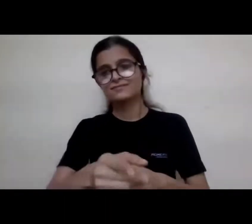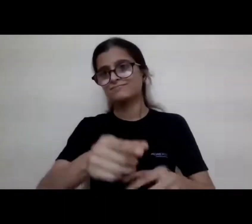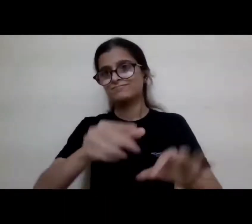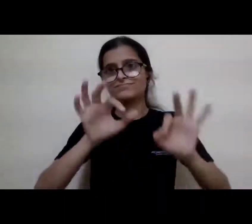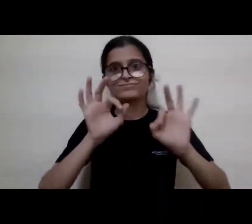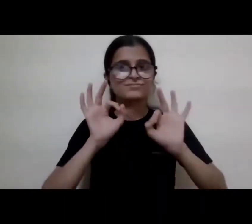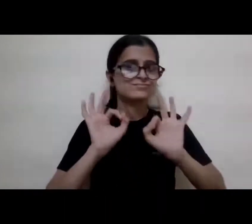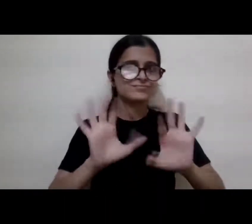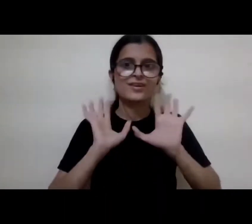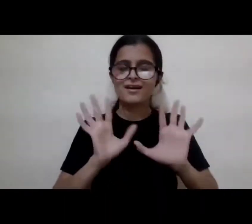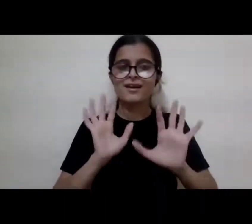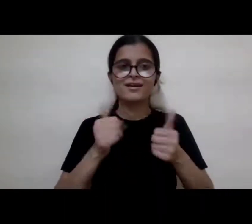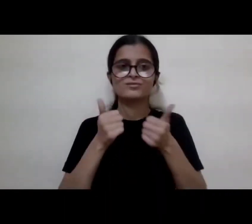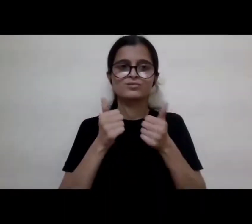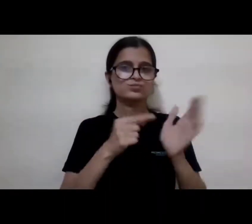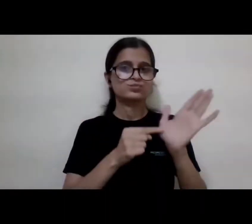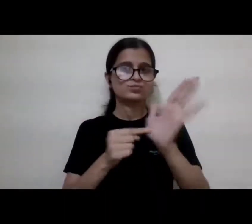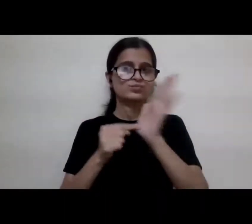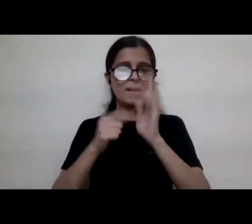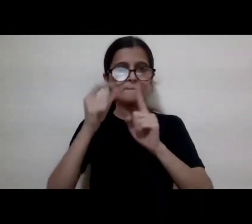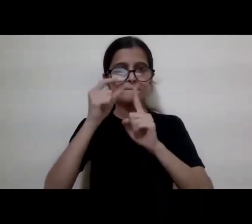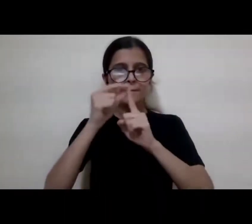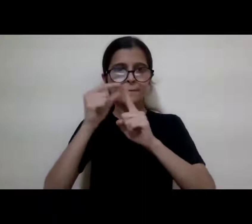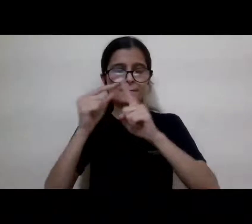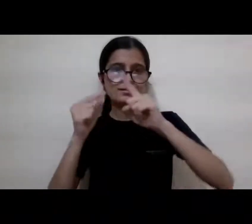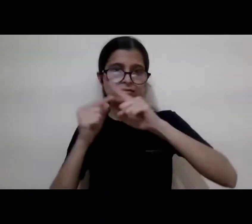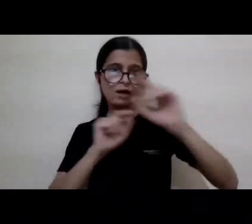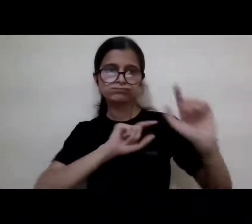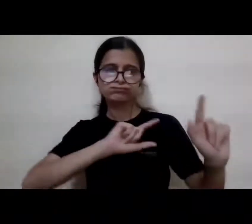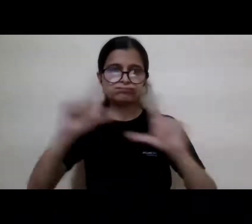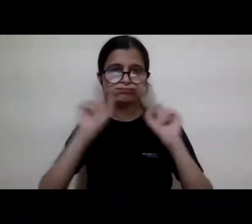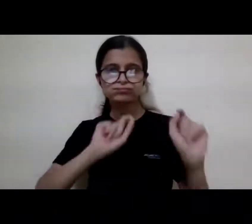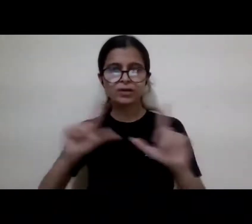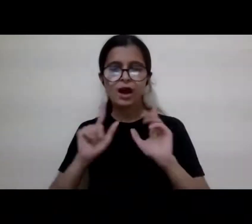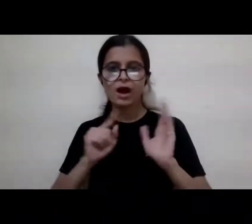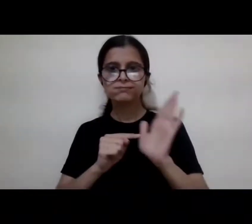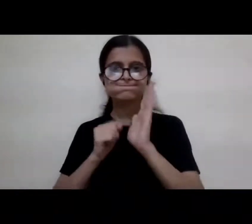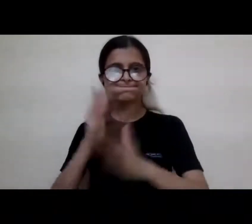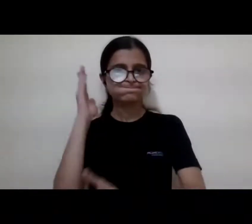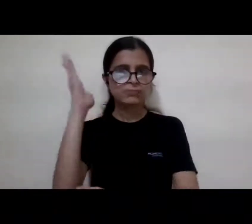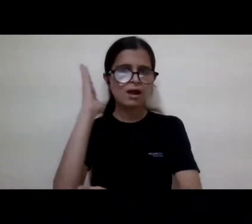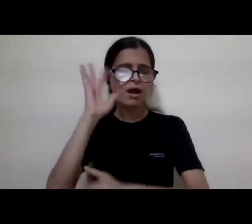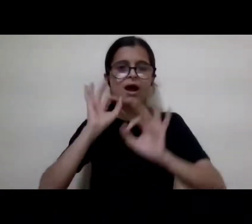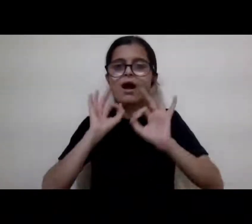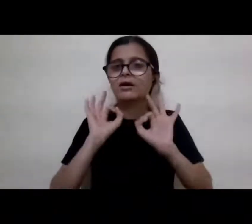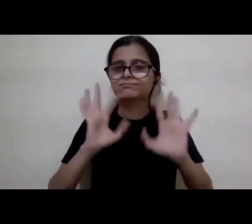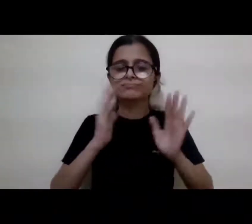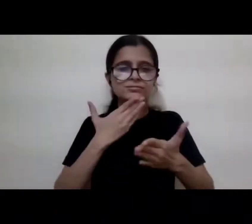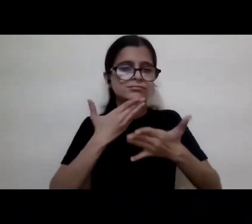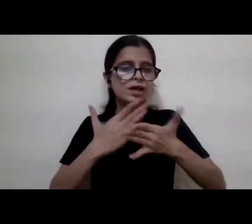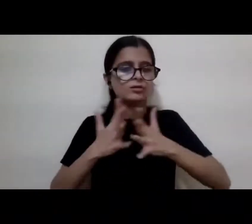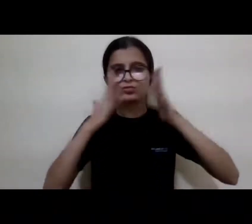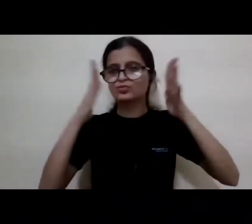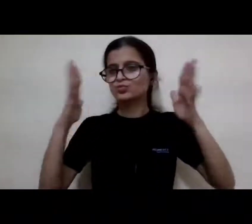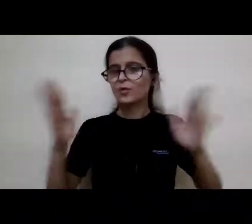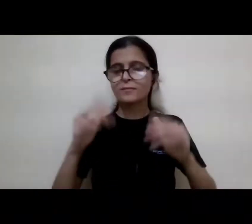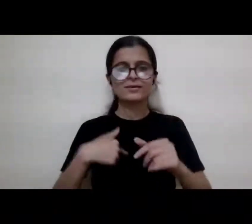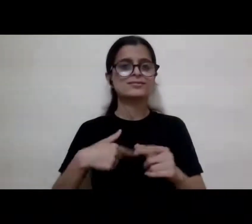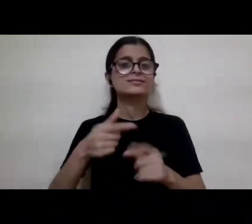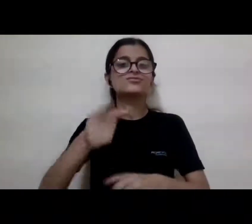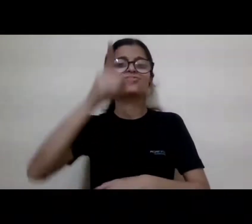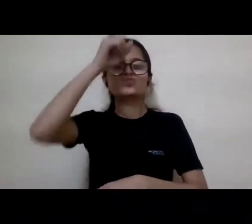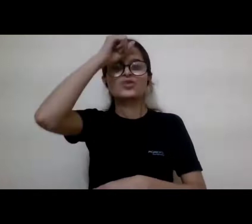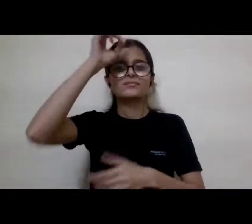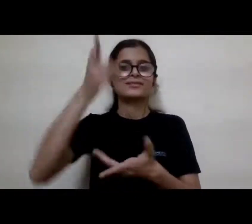fantastic presentation, which means thank you very much for a fantastic presentation in German. Welcome.